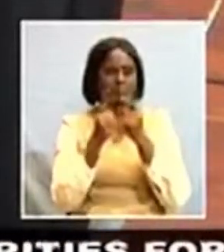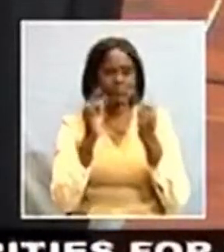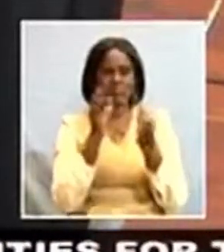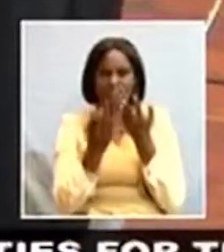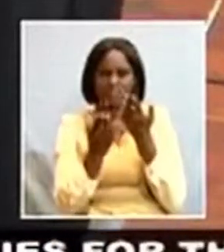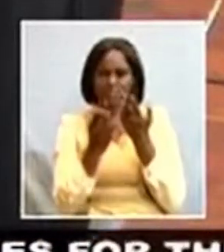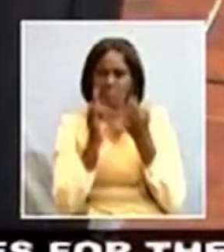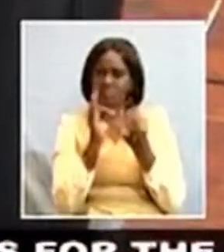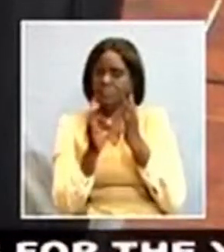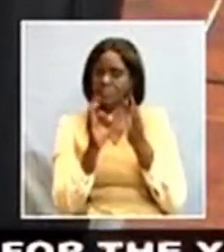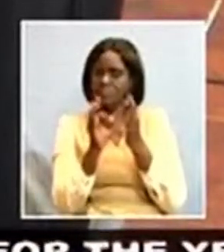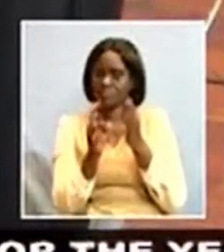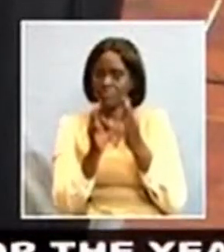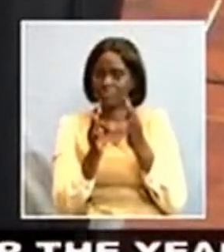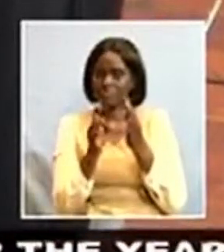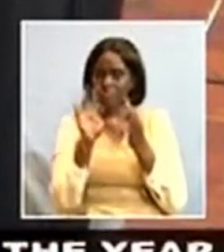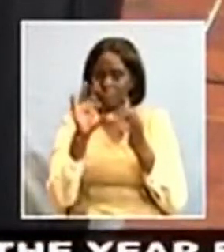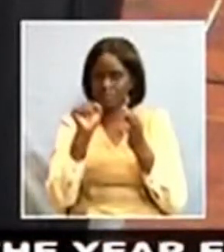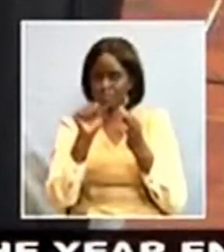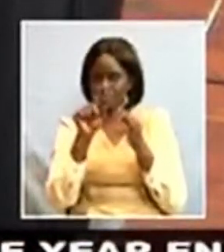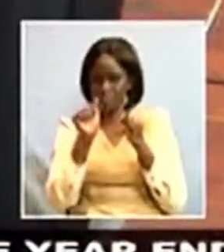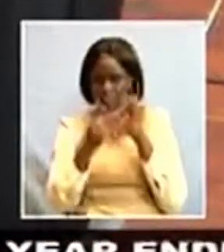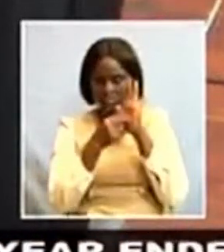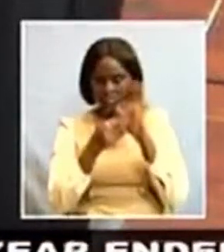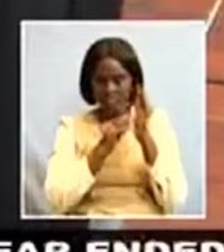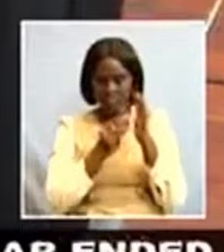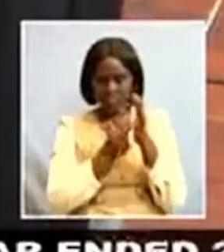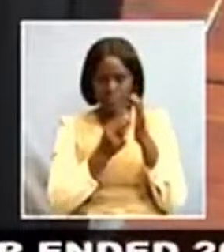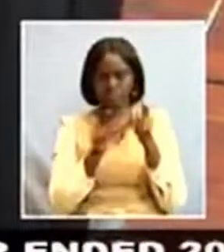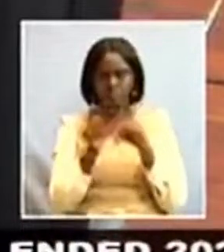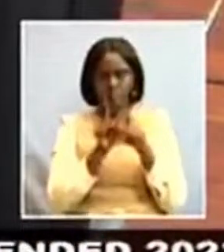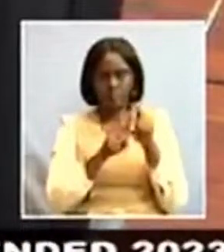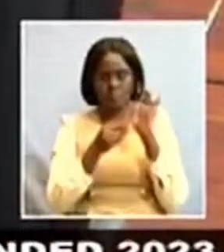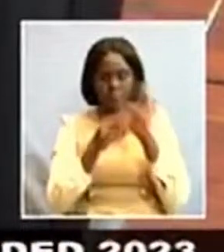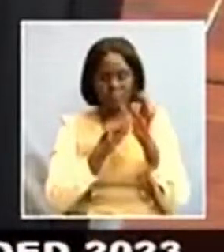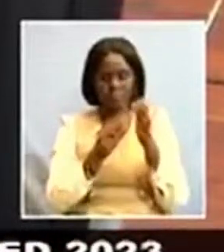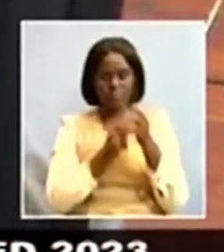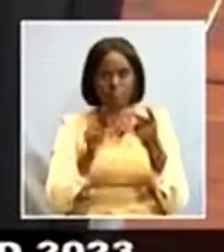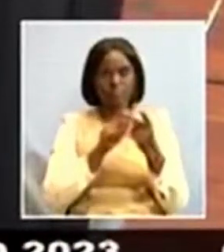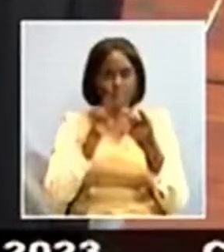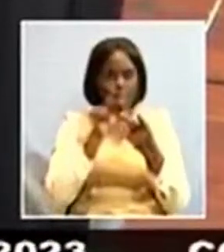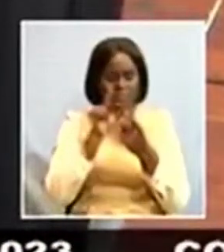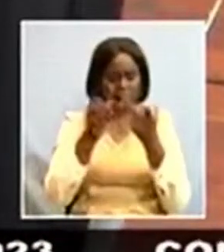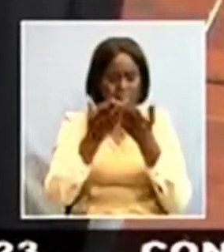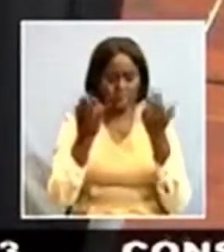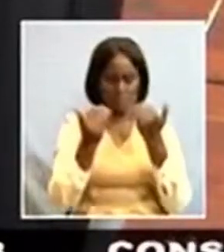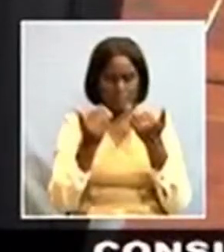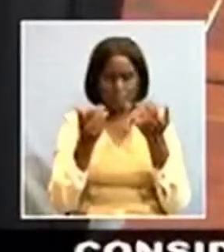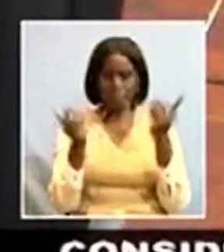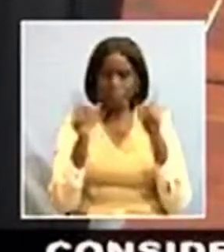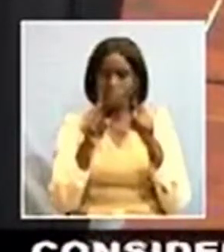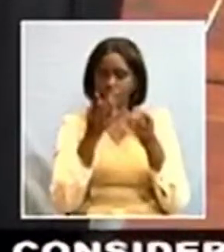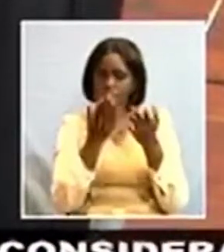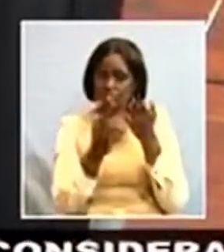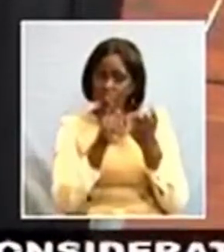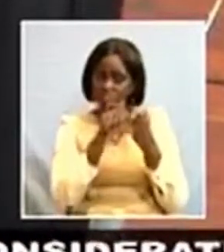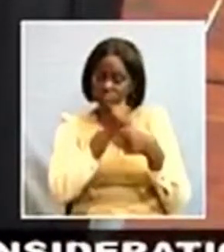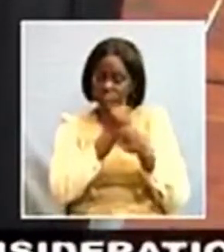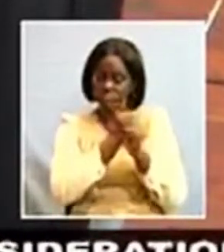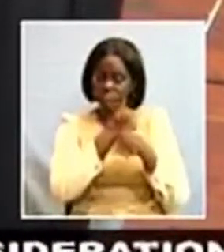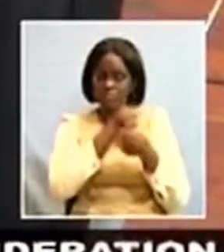we CS, you can demonstrate to us and show us exactly where and when you made these